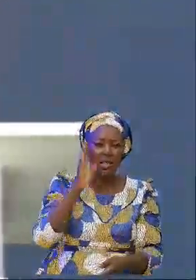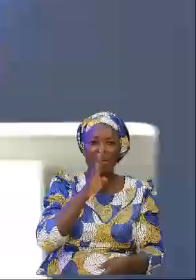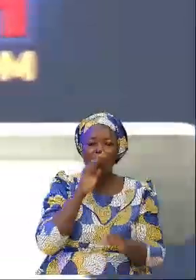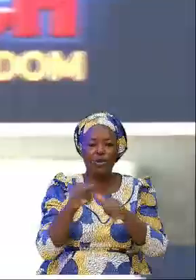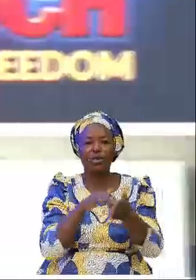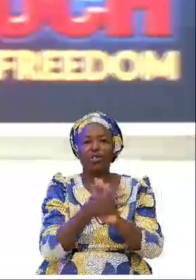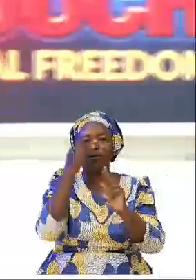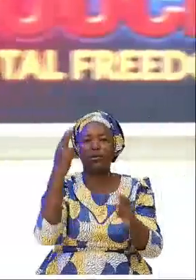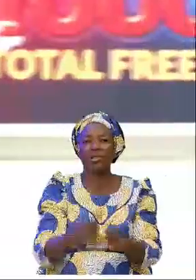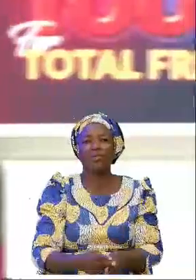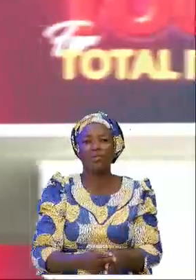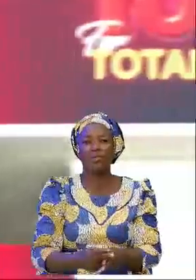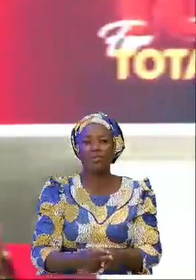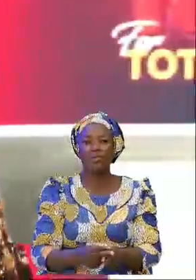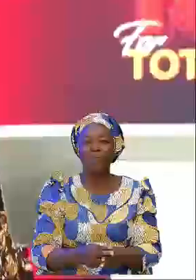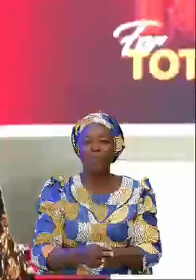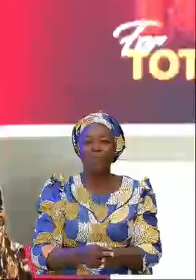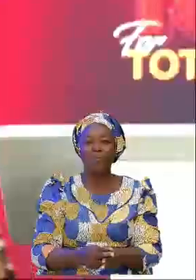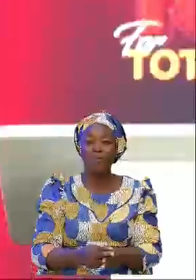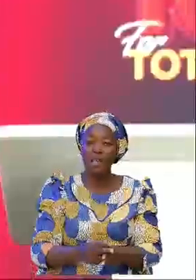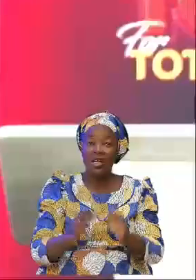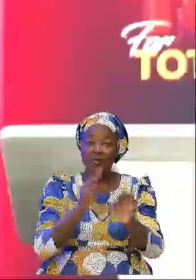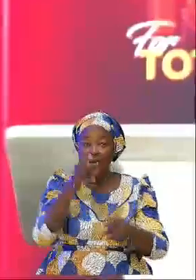you raise up your hand, it shall be done.